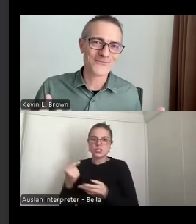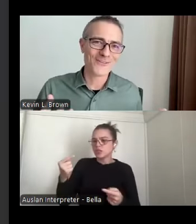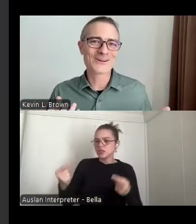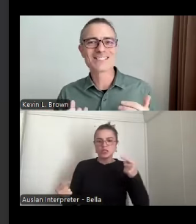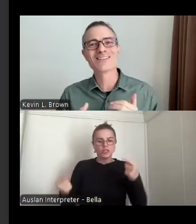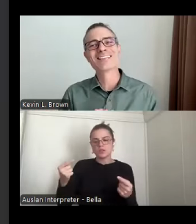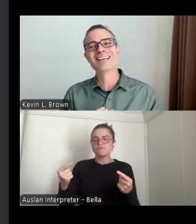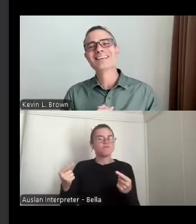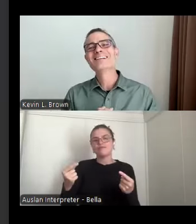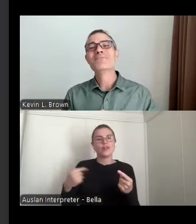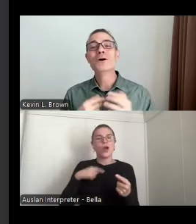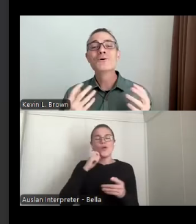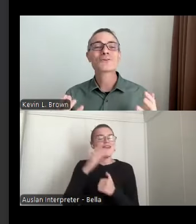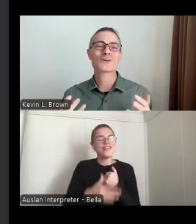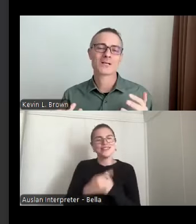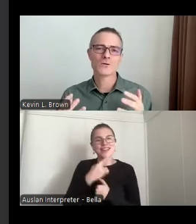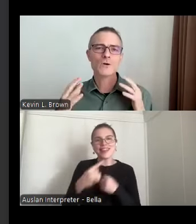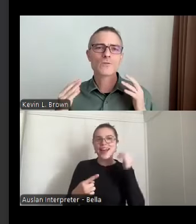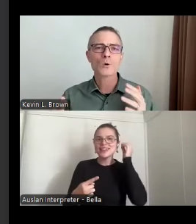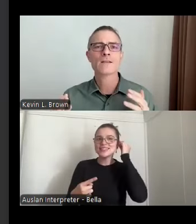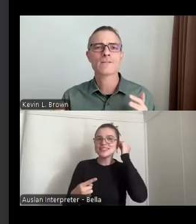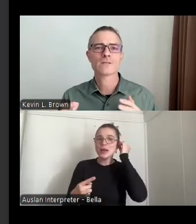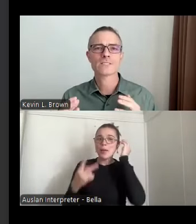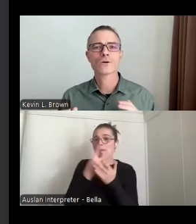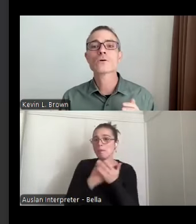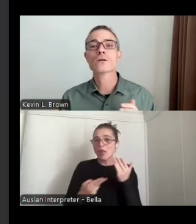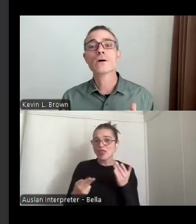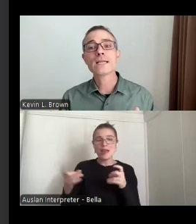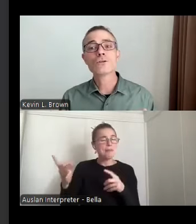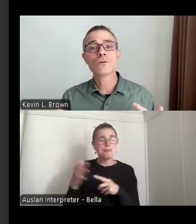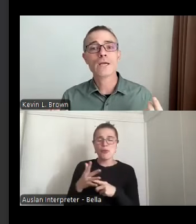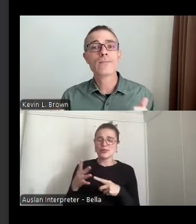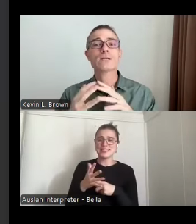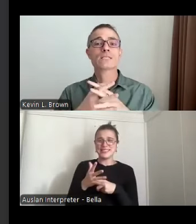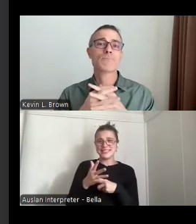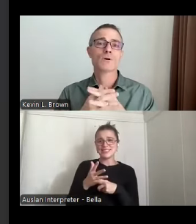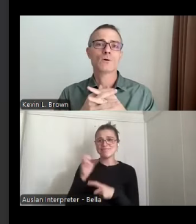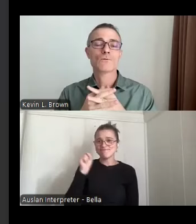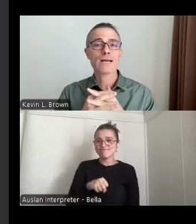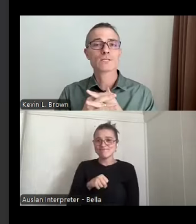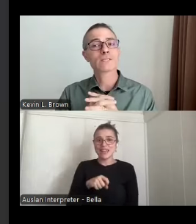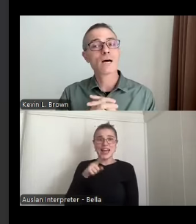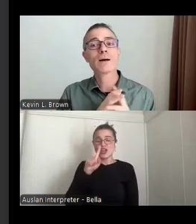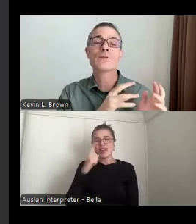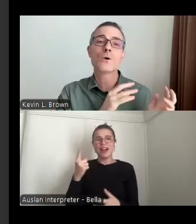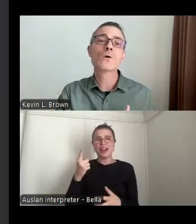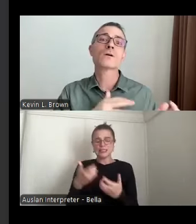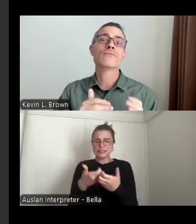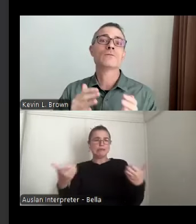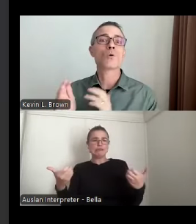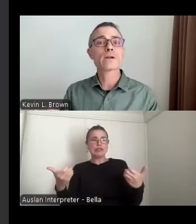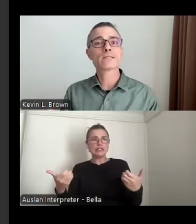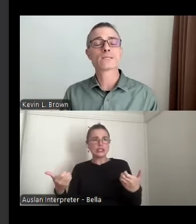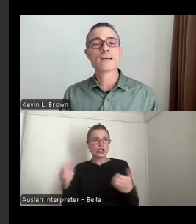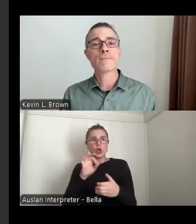full of fundraisers. Both are critical. Both brand and fundraising are critical, and they're inseparable, right? So it's not about the order